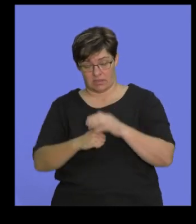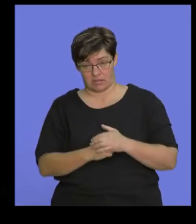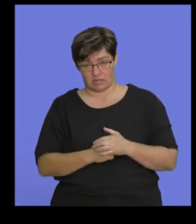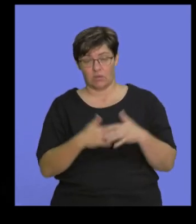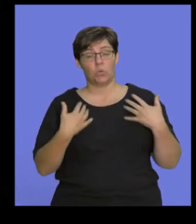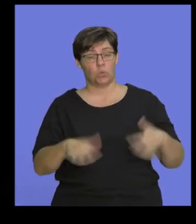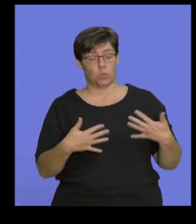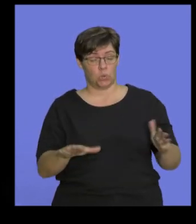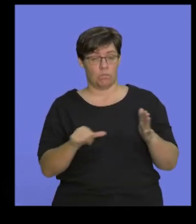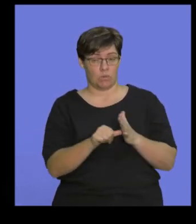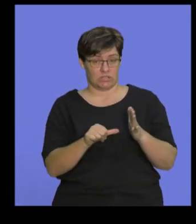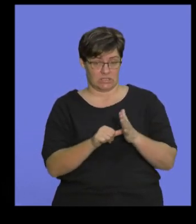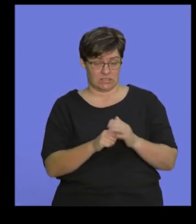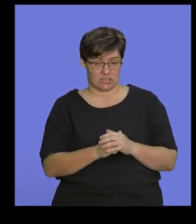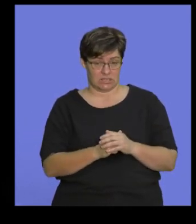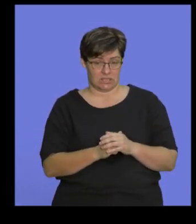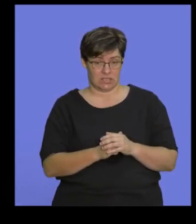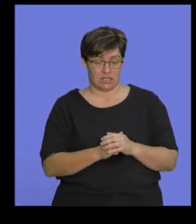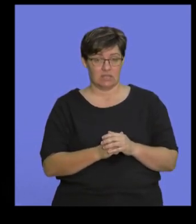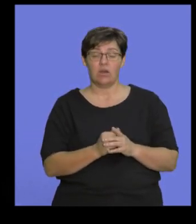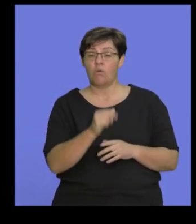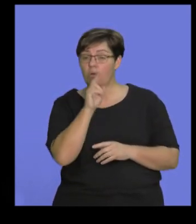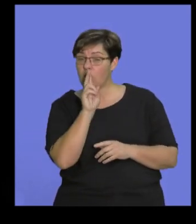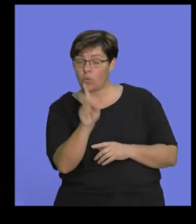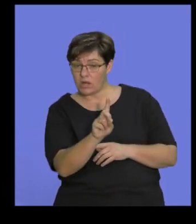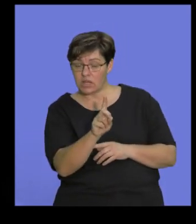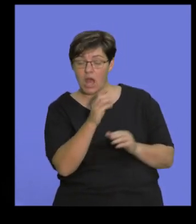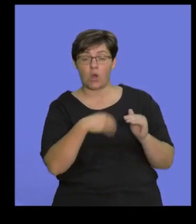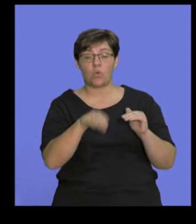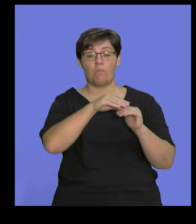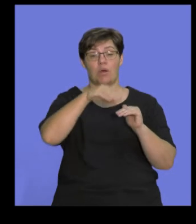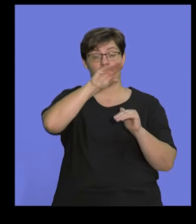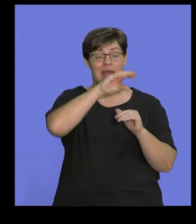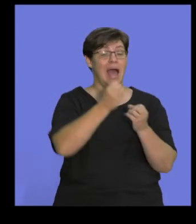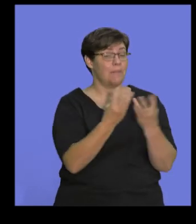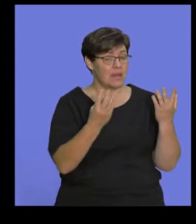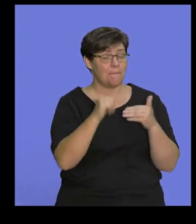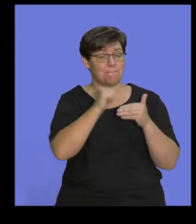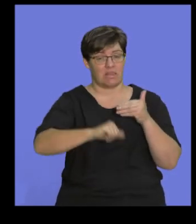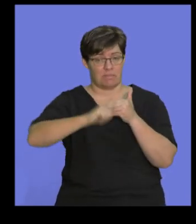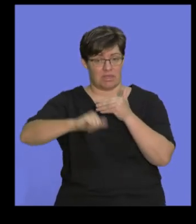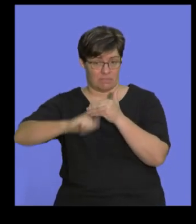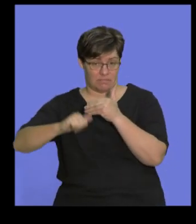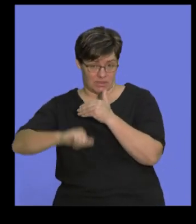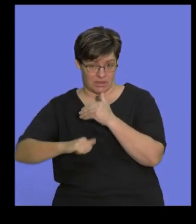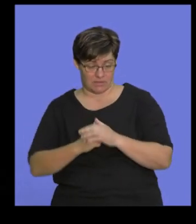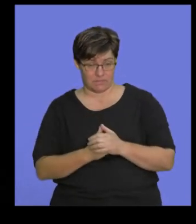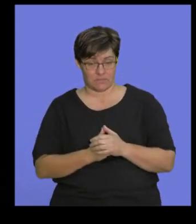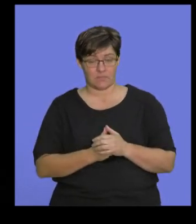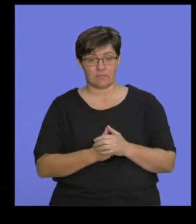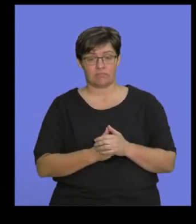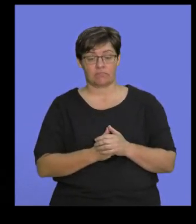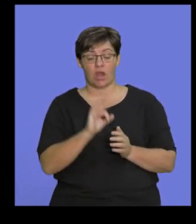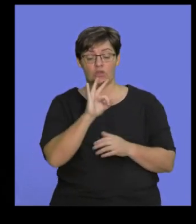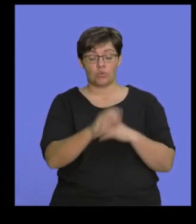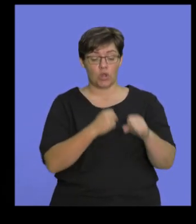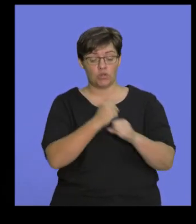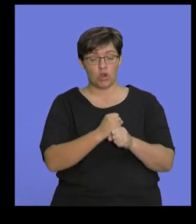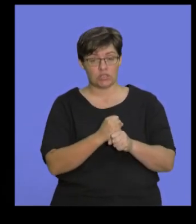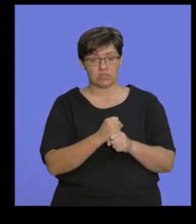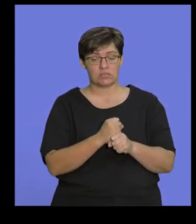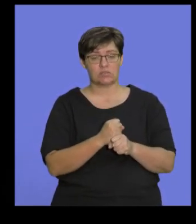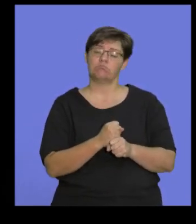Remember that we're going to look at compounded monthly. And then after 3 years, she then